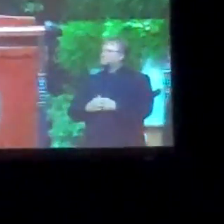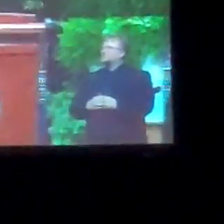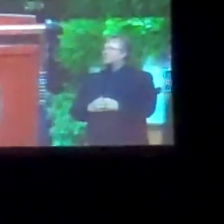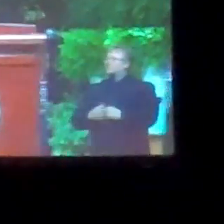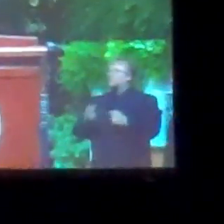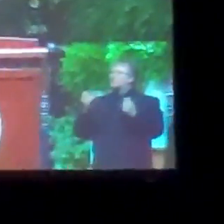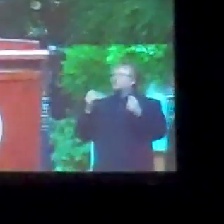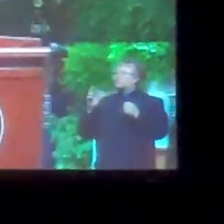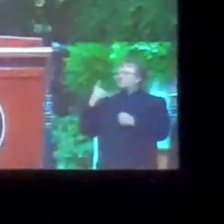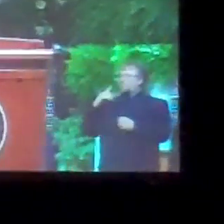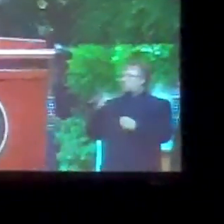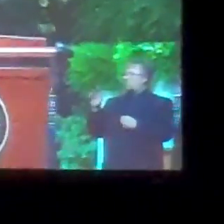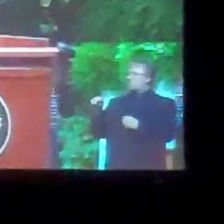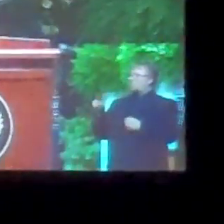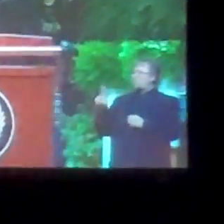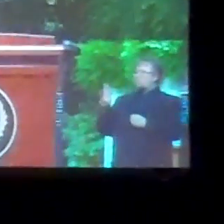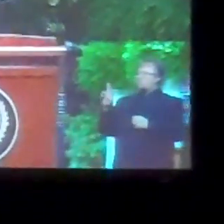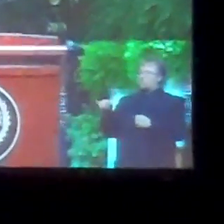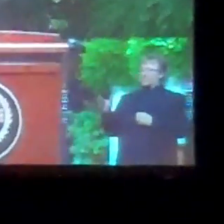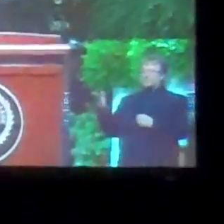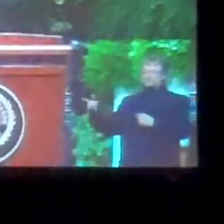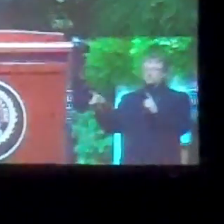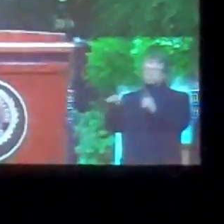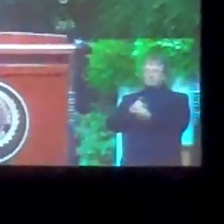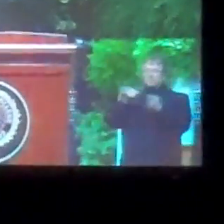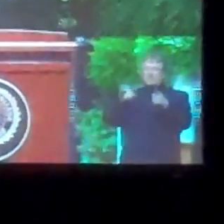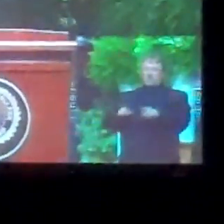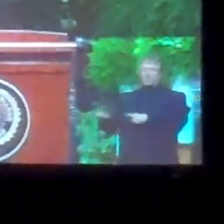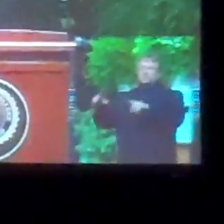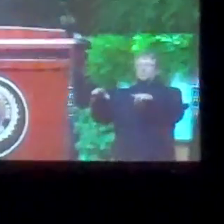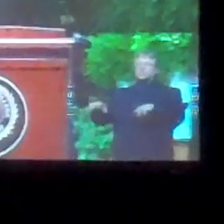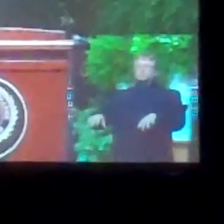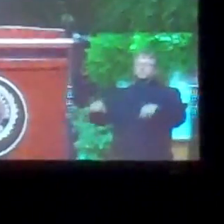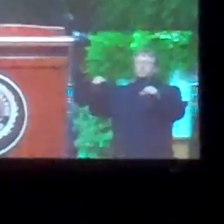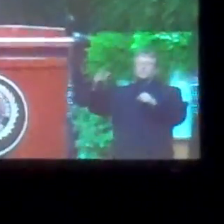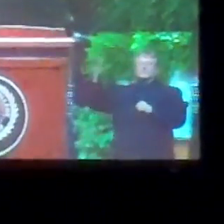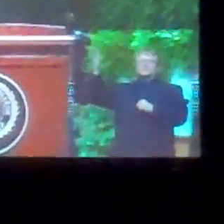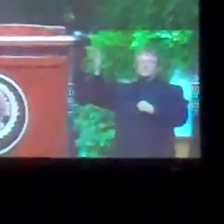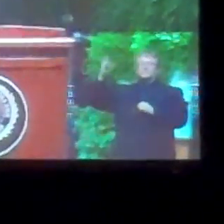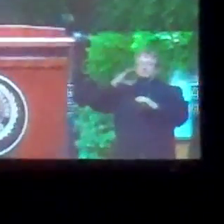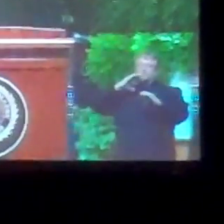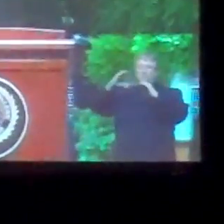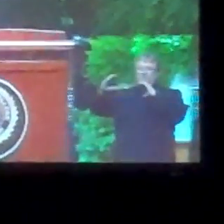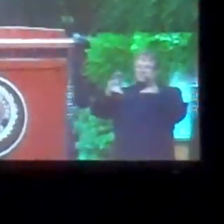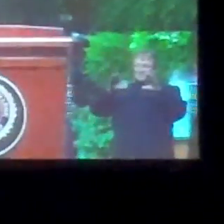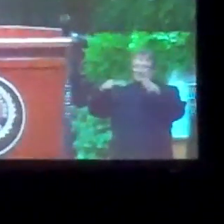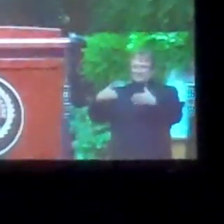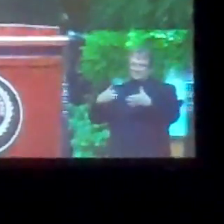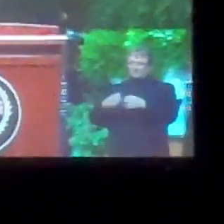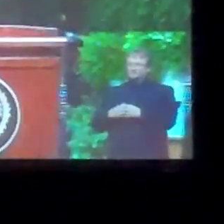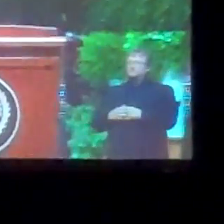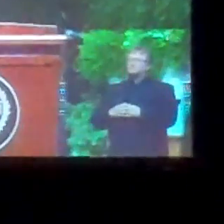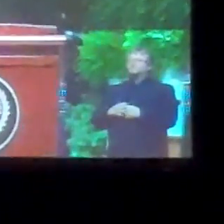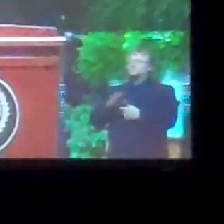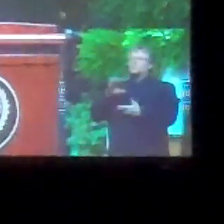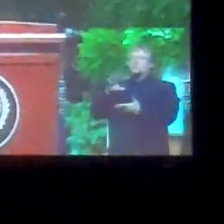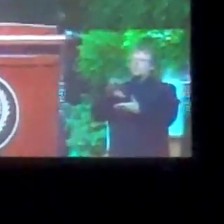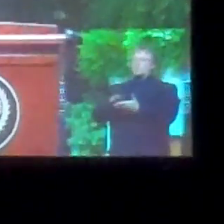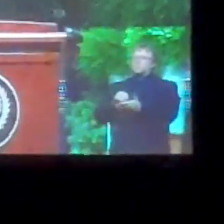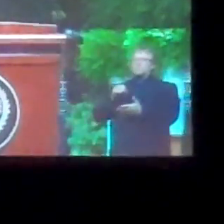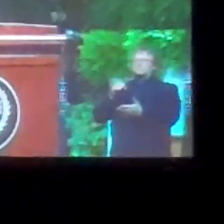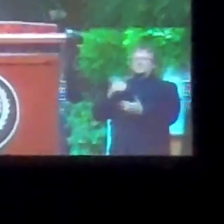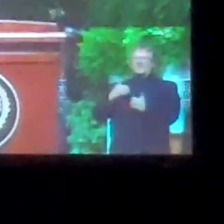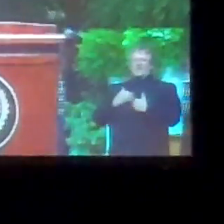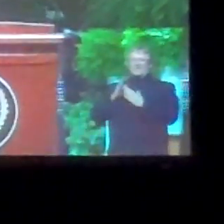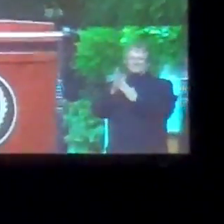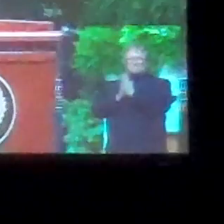For Aubrey, change came when she took a speech communications class and found a